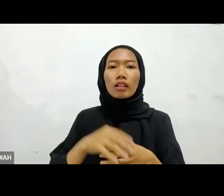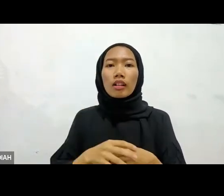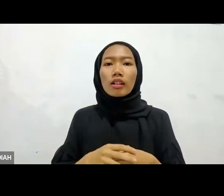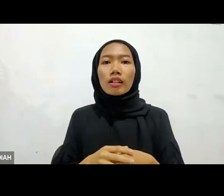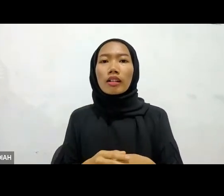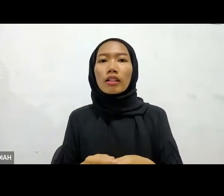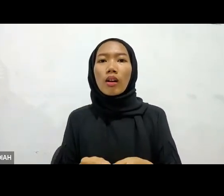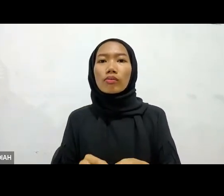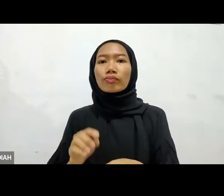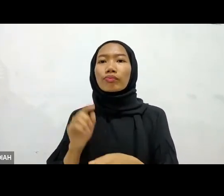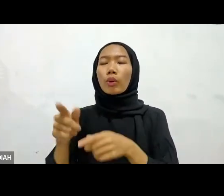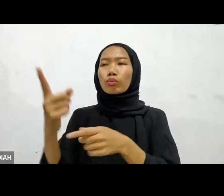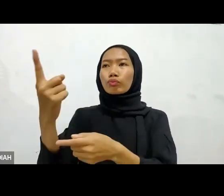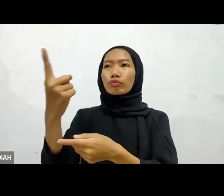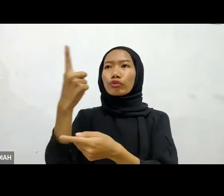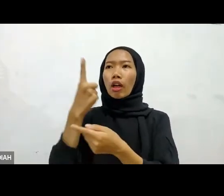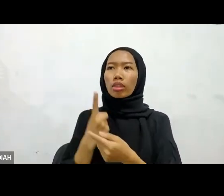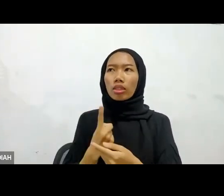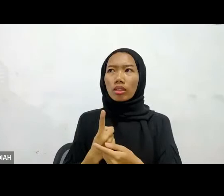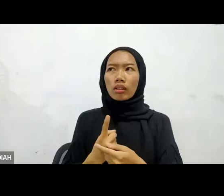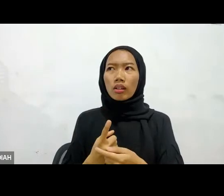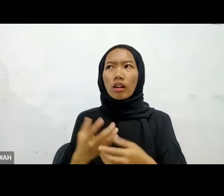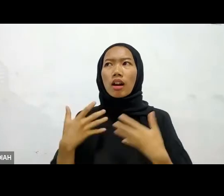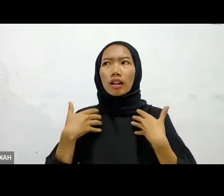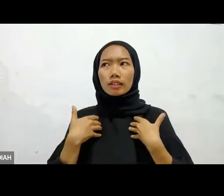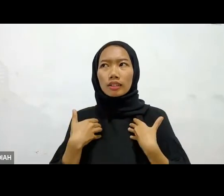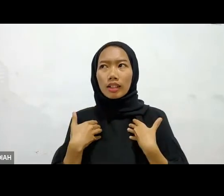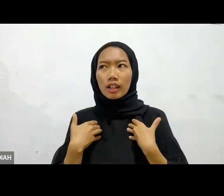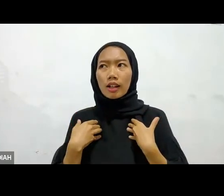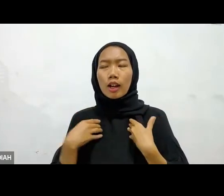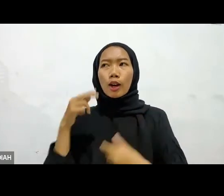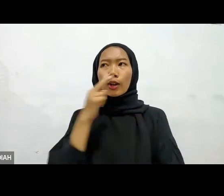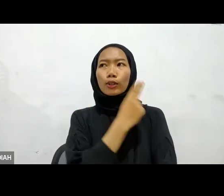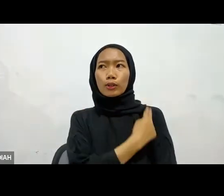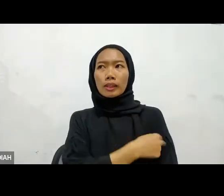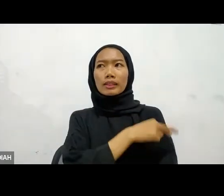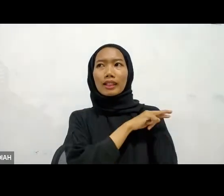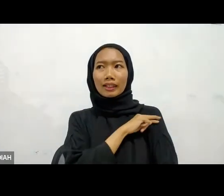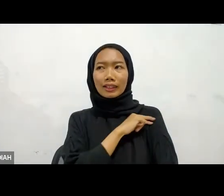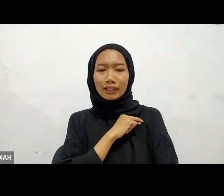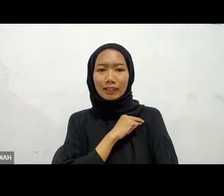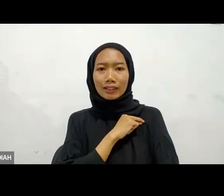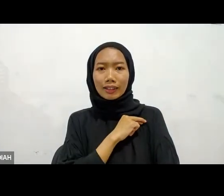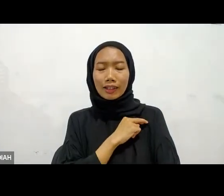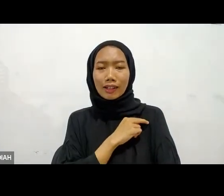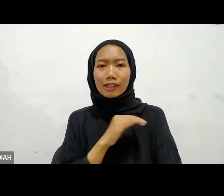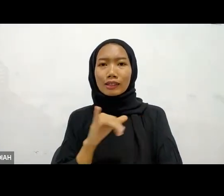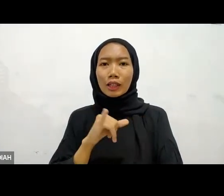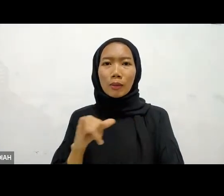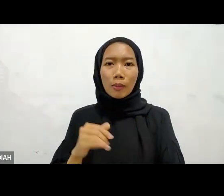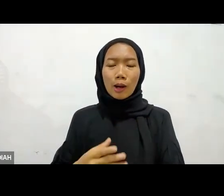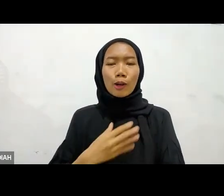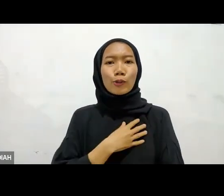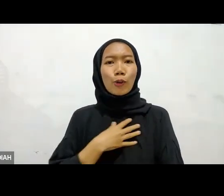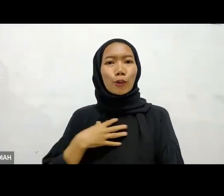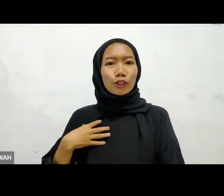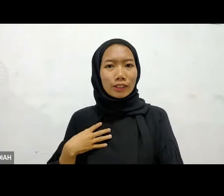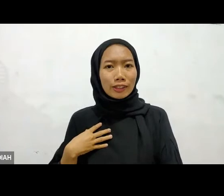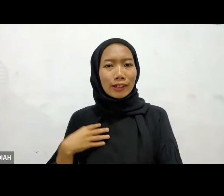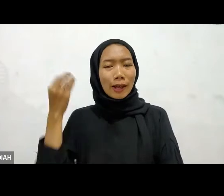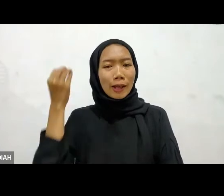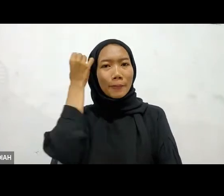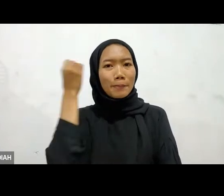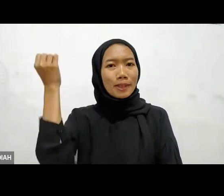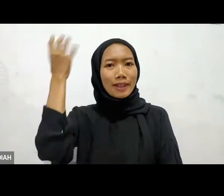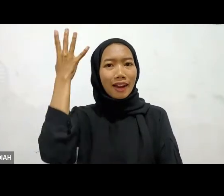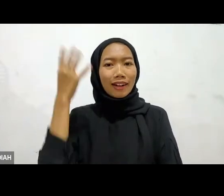dream hospital, right? With all the doctors you could imagine. It would still break down if you weren't collecting information, if you